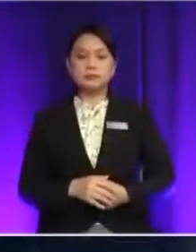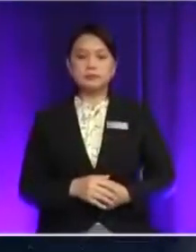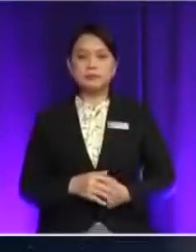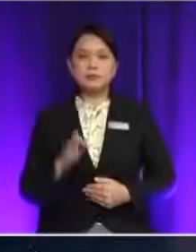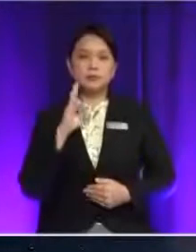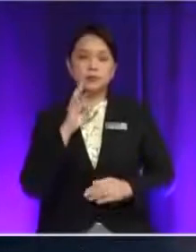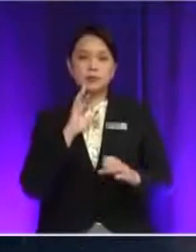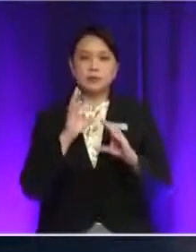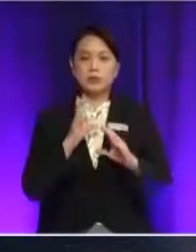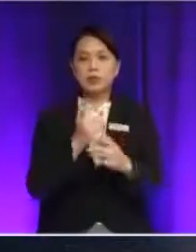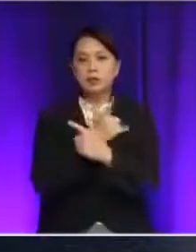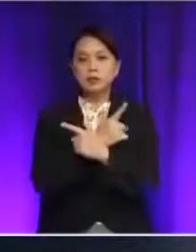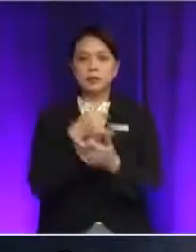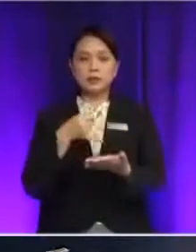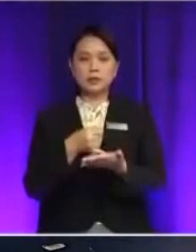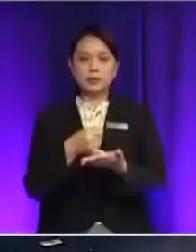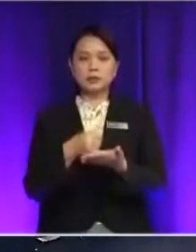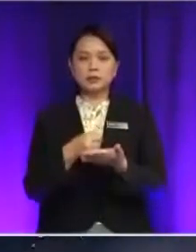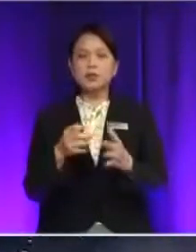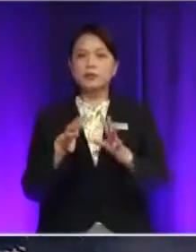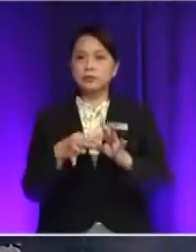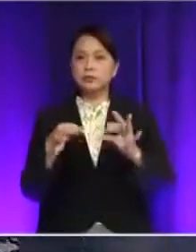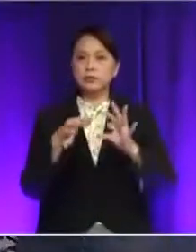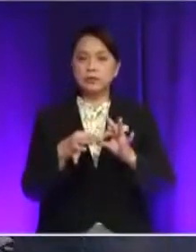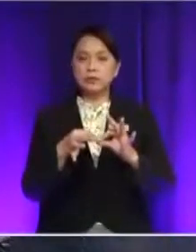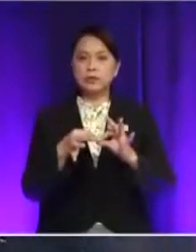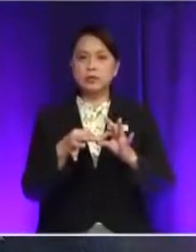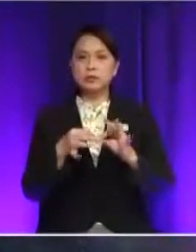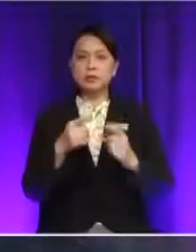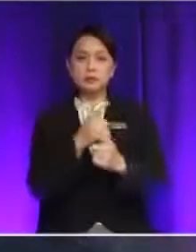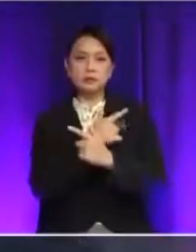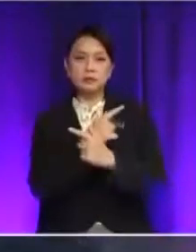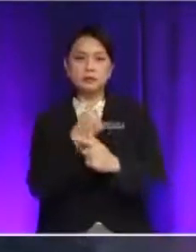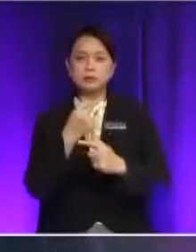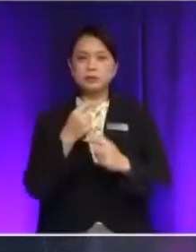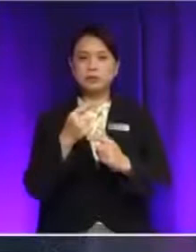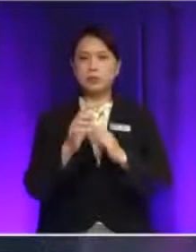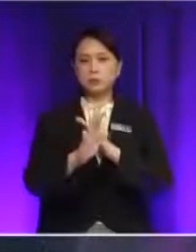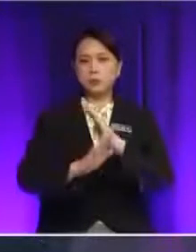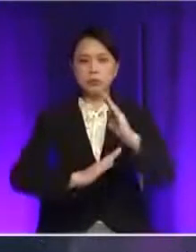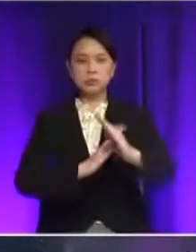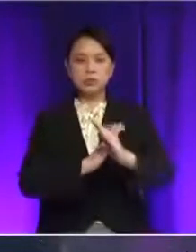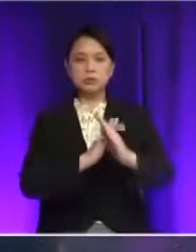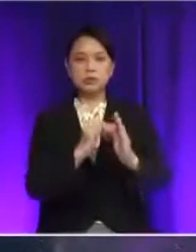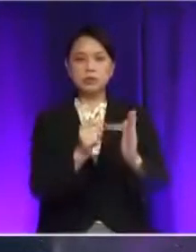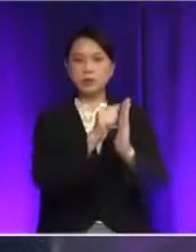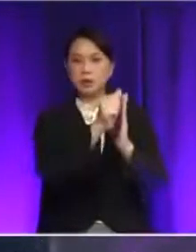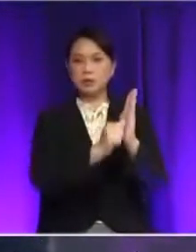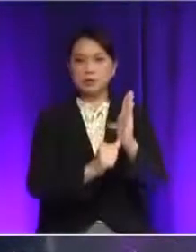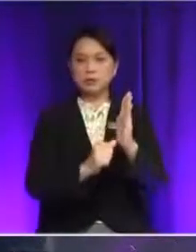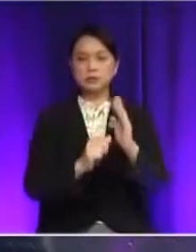action scenes. I love the storyline. I love the choreography of the traditional martial arts. Me too. It was